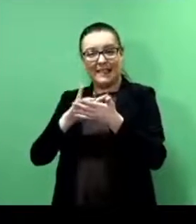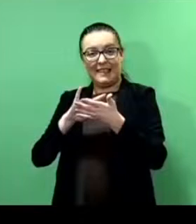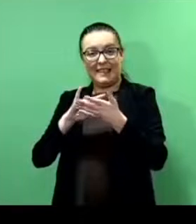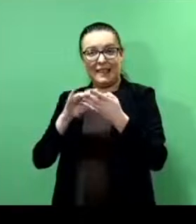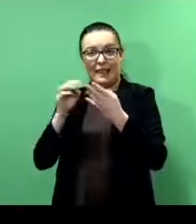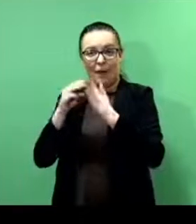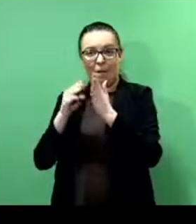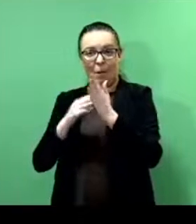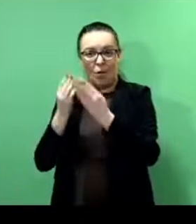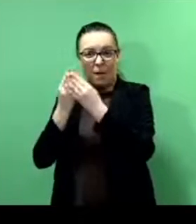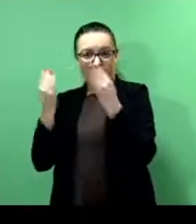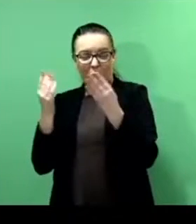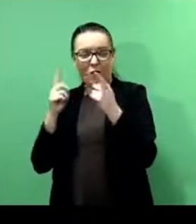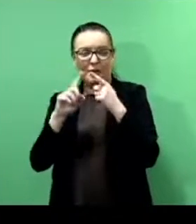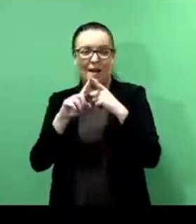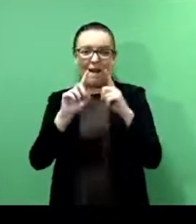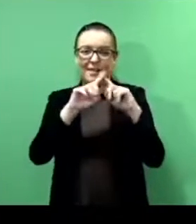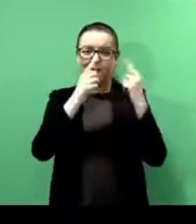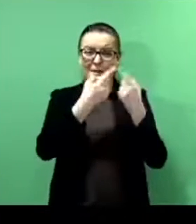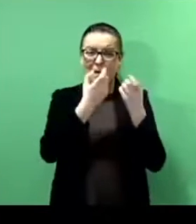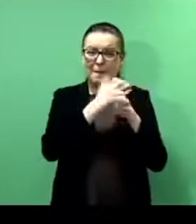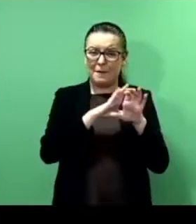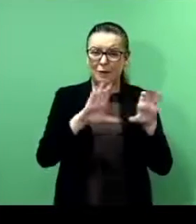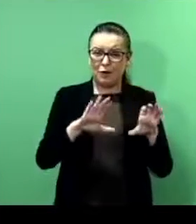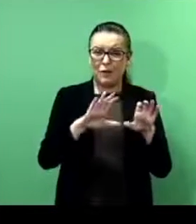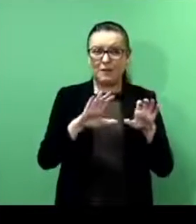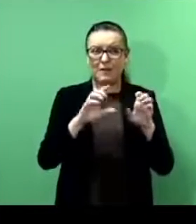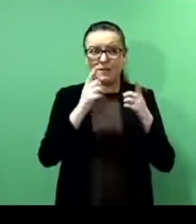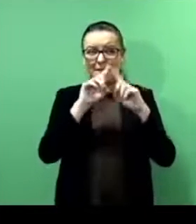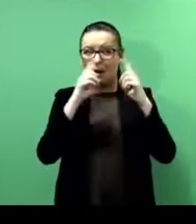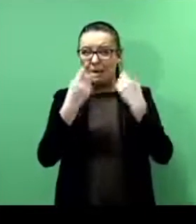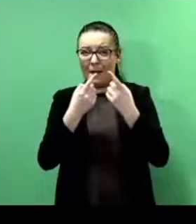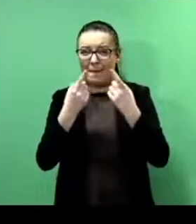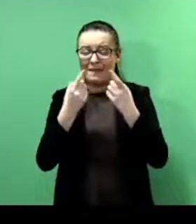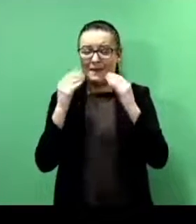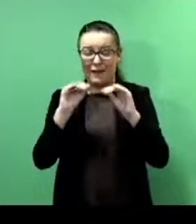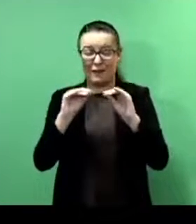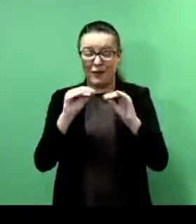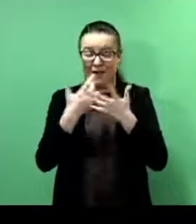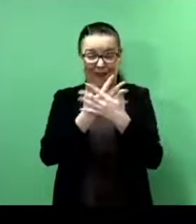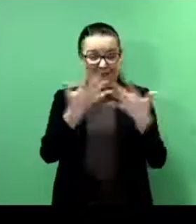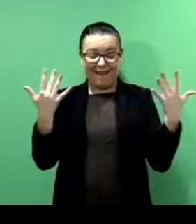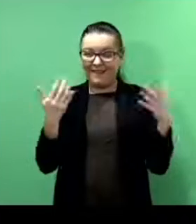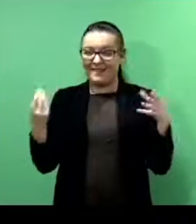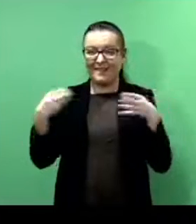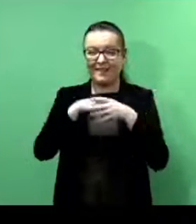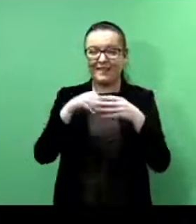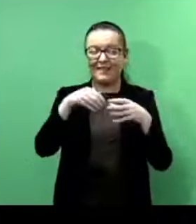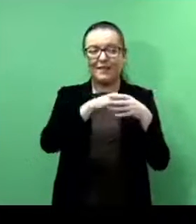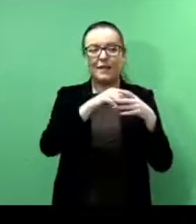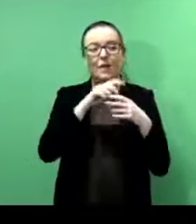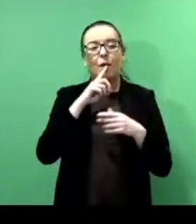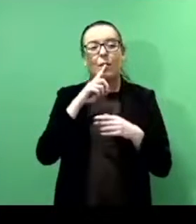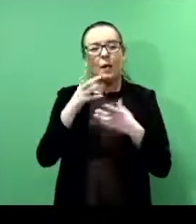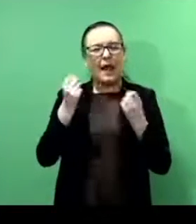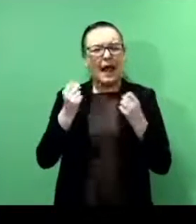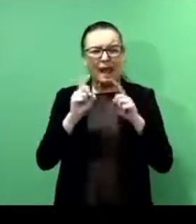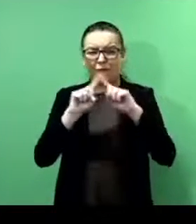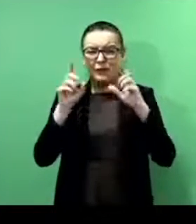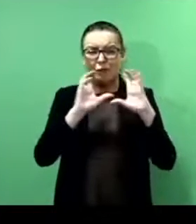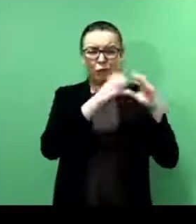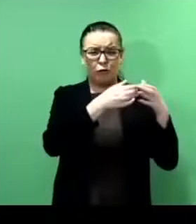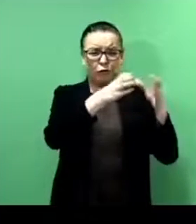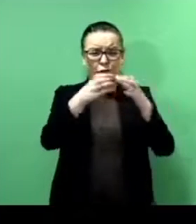in the beginning, along with the Department of Children and the Department of Education. So how does it work? There are a number of oversight groups and